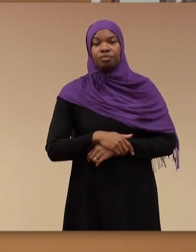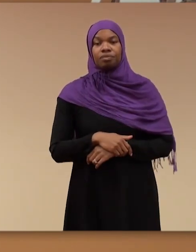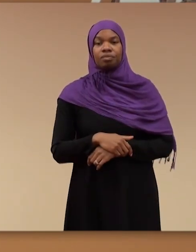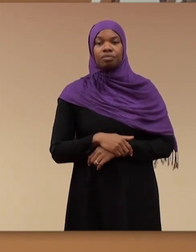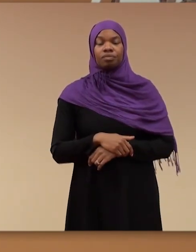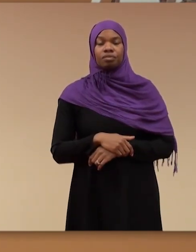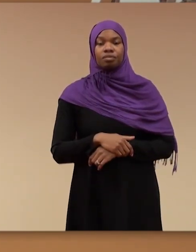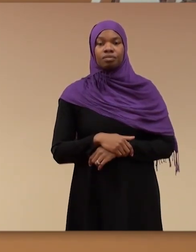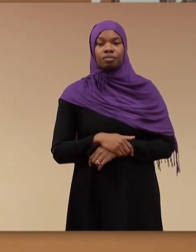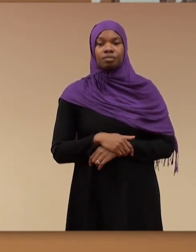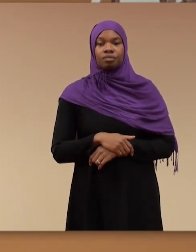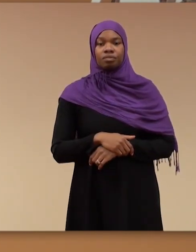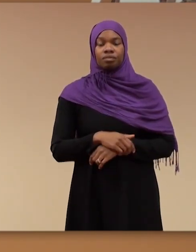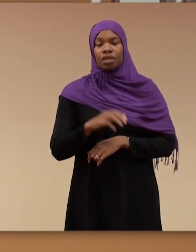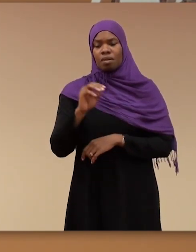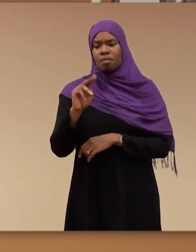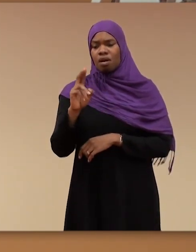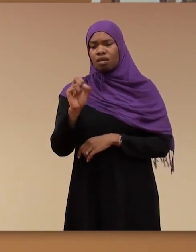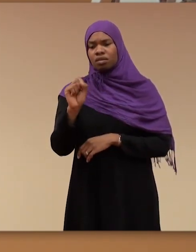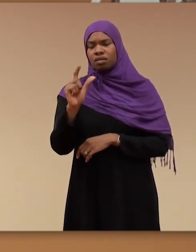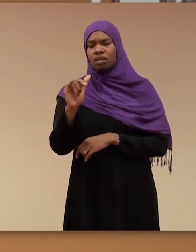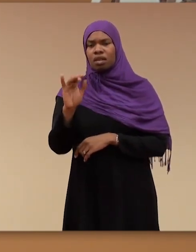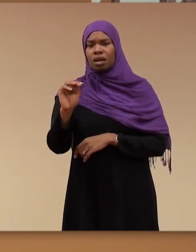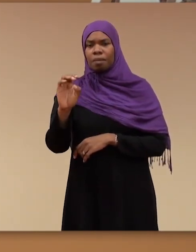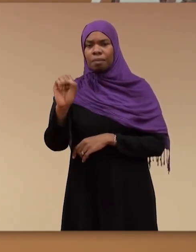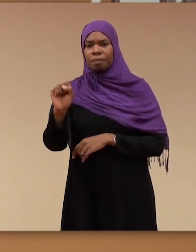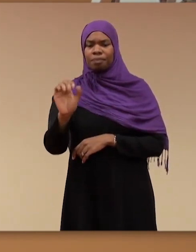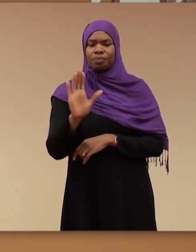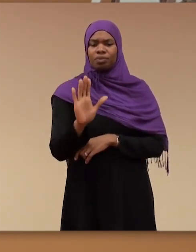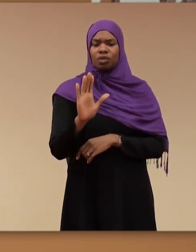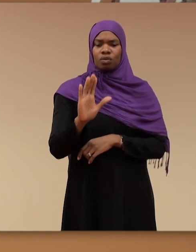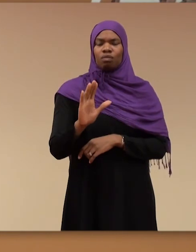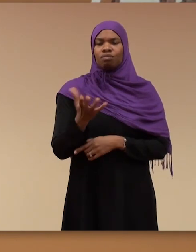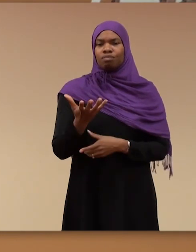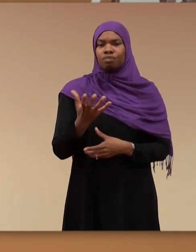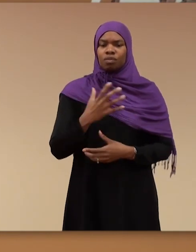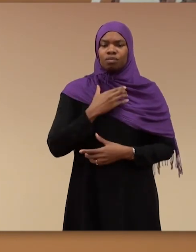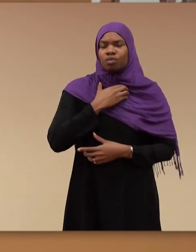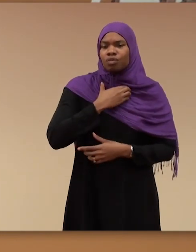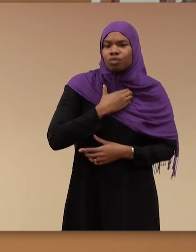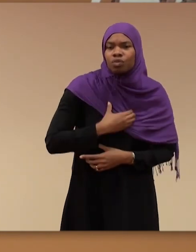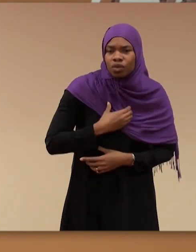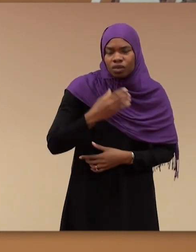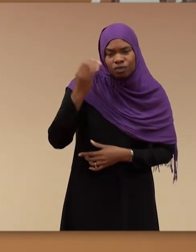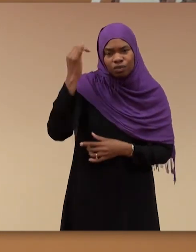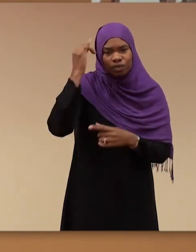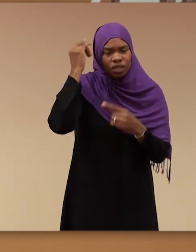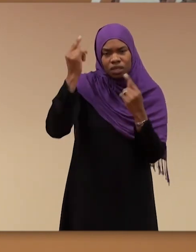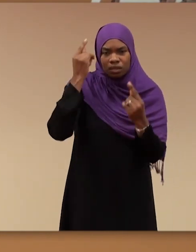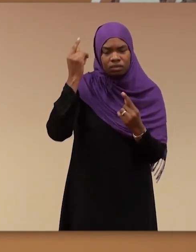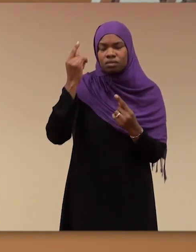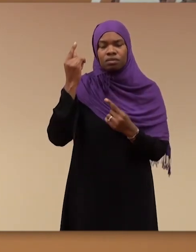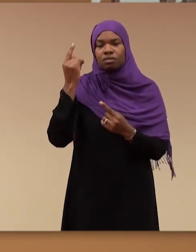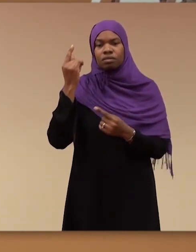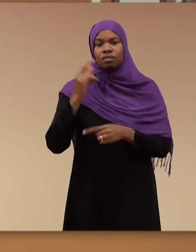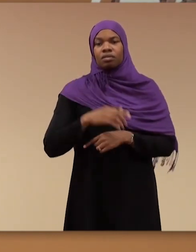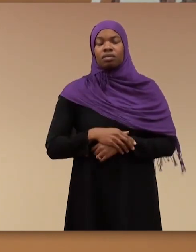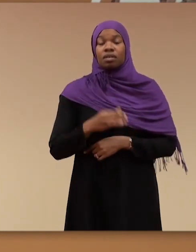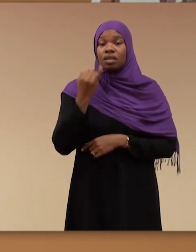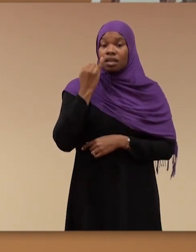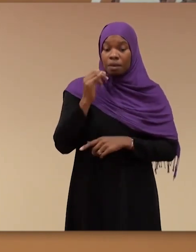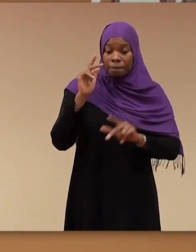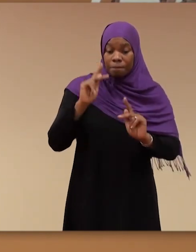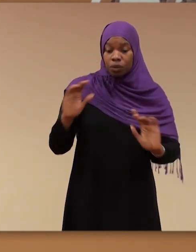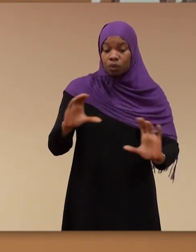O Muslims, nor the wishful thinking of Christians and Jews. The one who does evil, he will be punished.